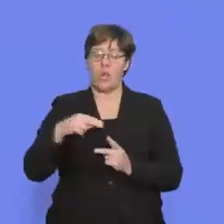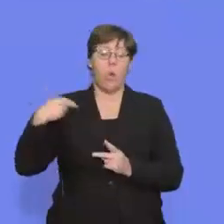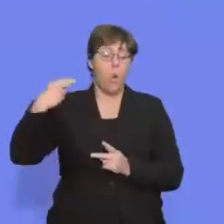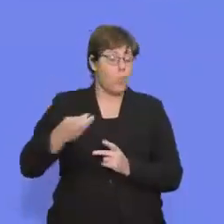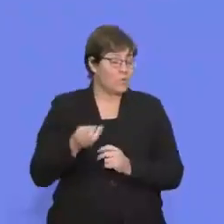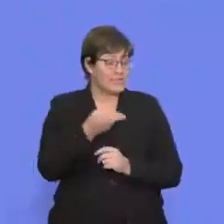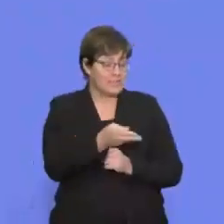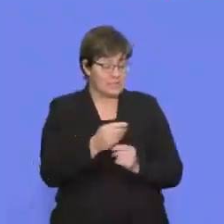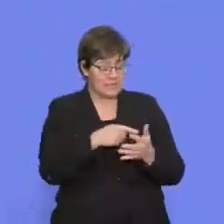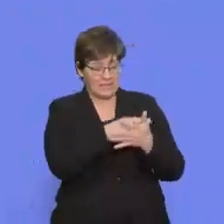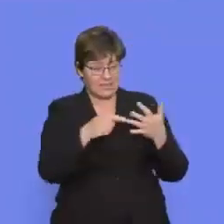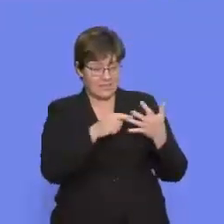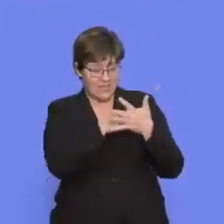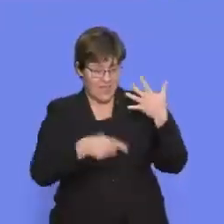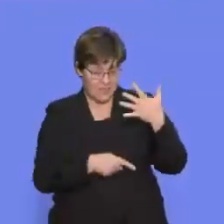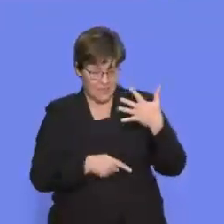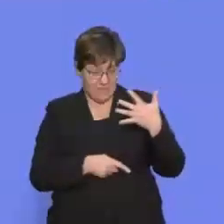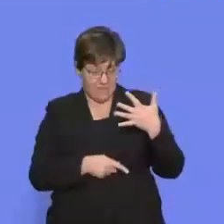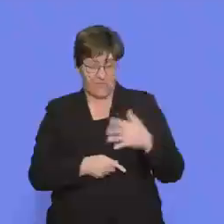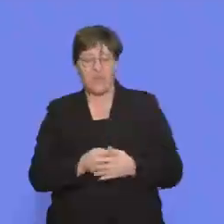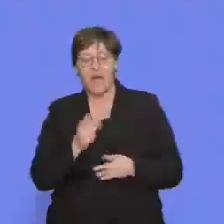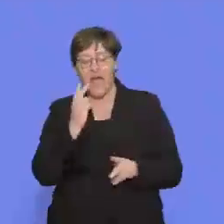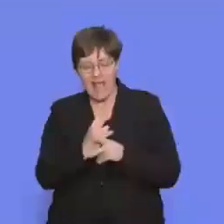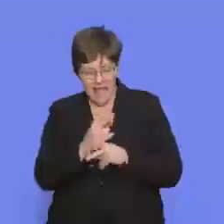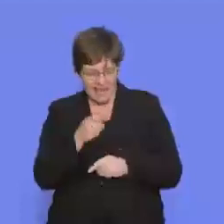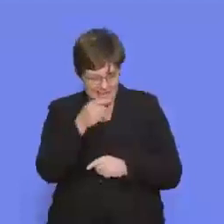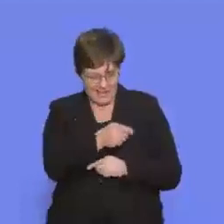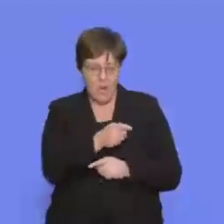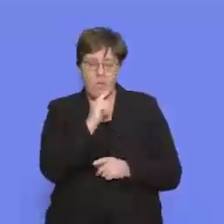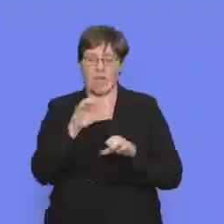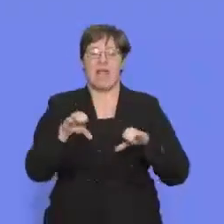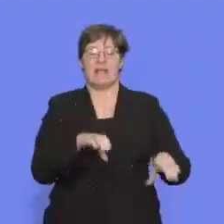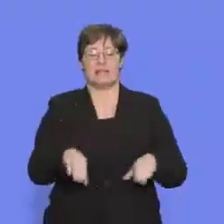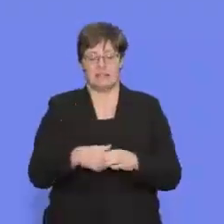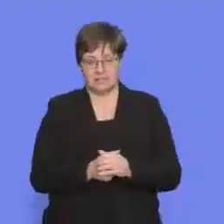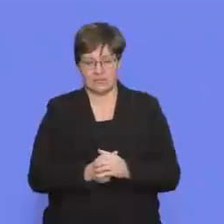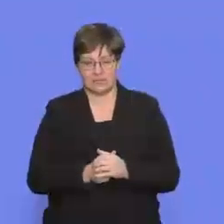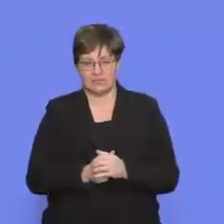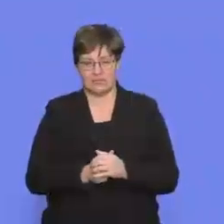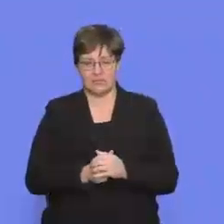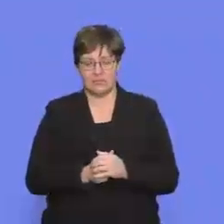Again, the pituitary gland will act. Then the pituitary gland